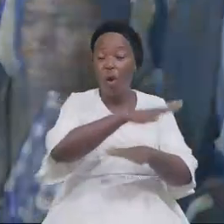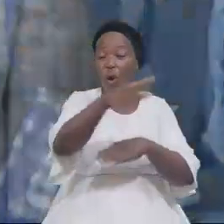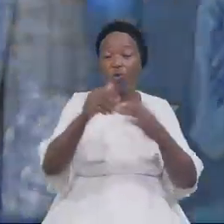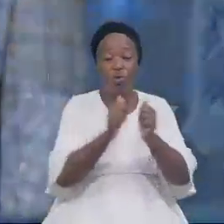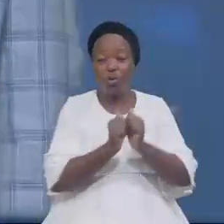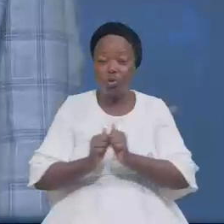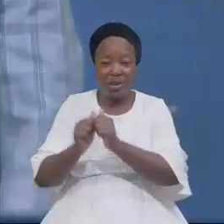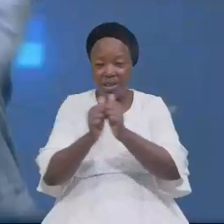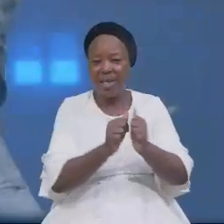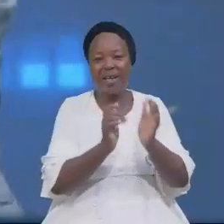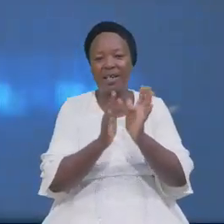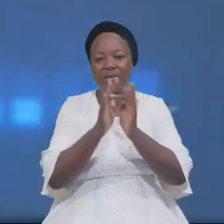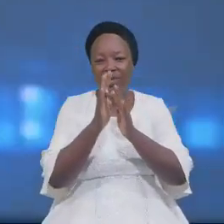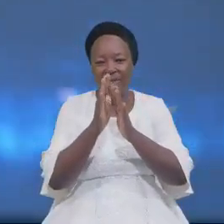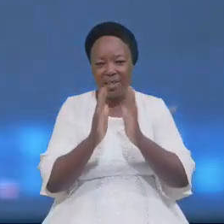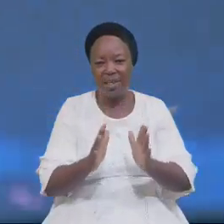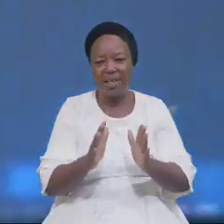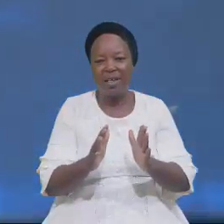altogether Christian with